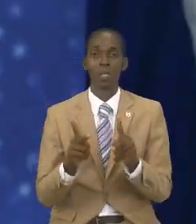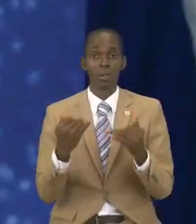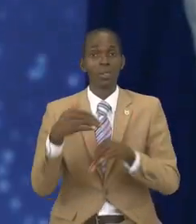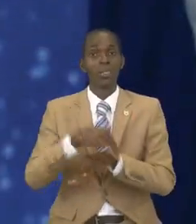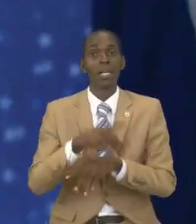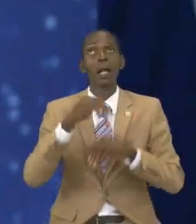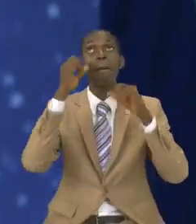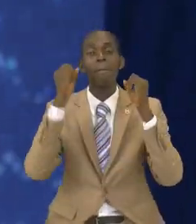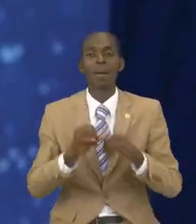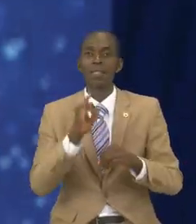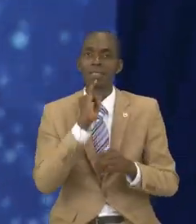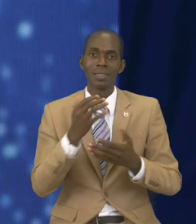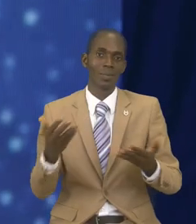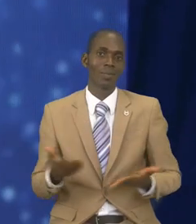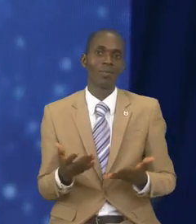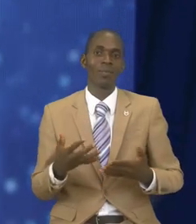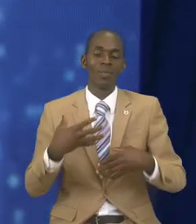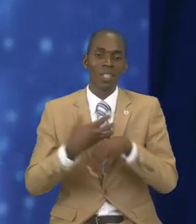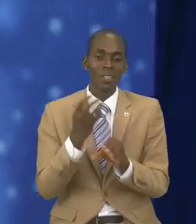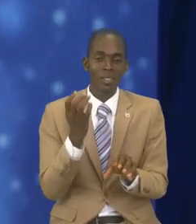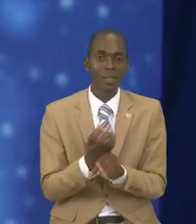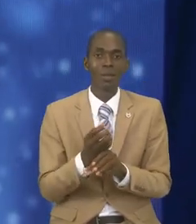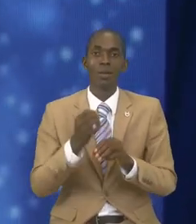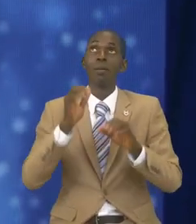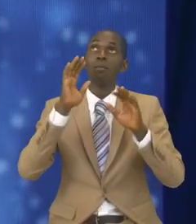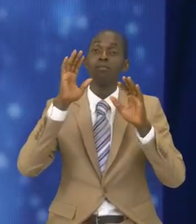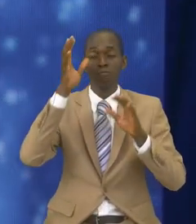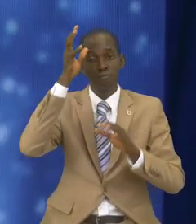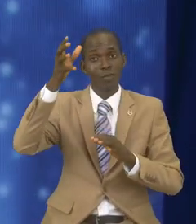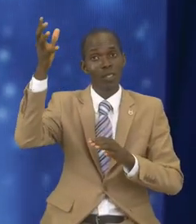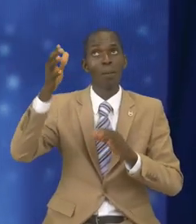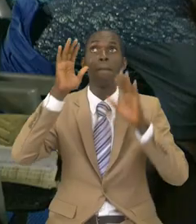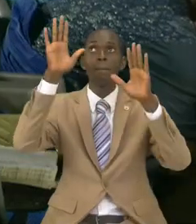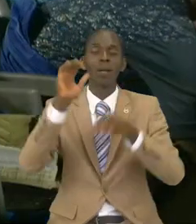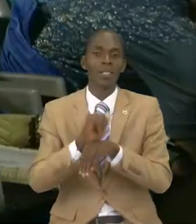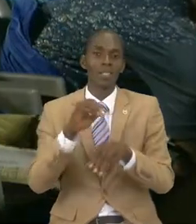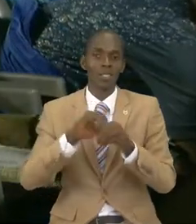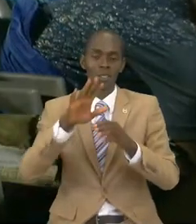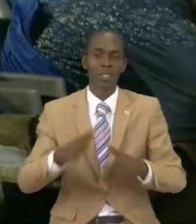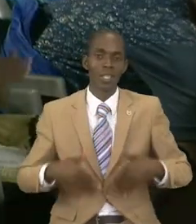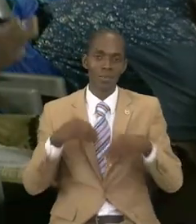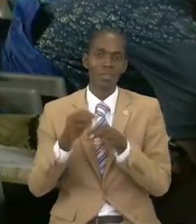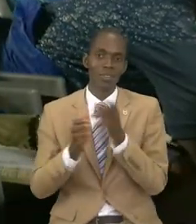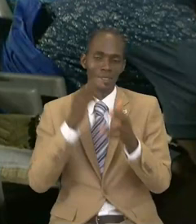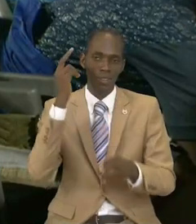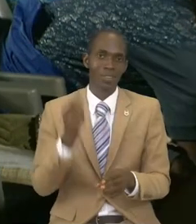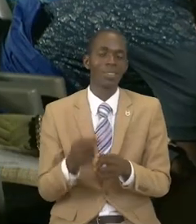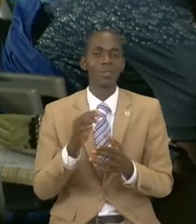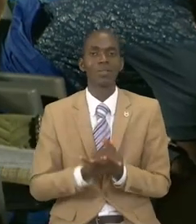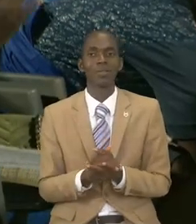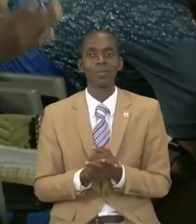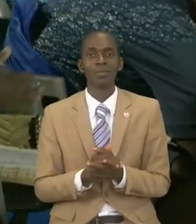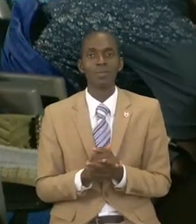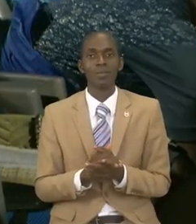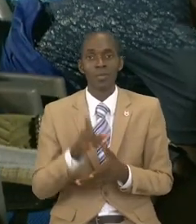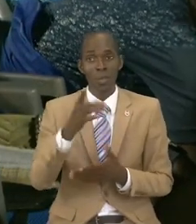here. Creative miracle in your life in Jesus' name. You might have